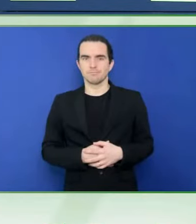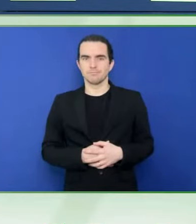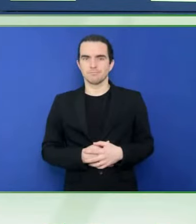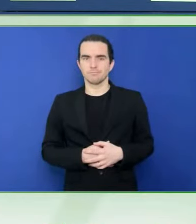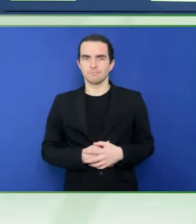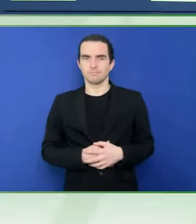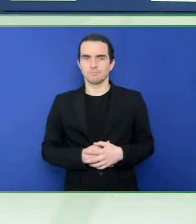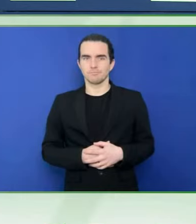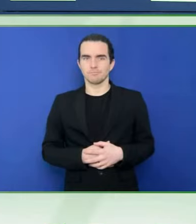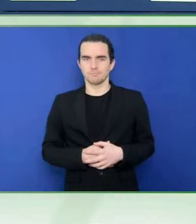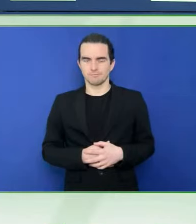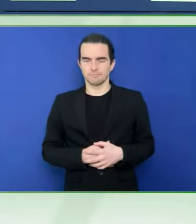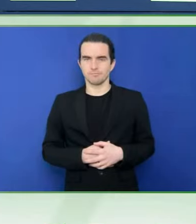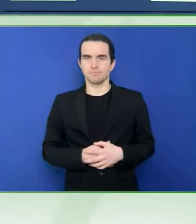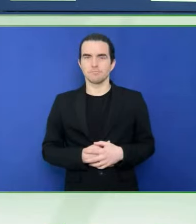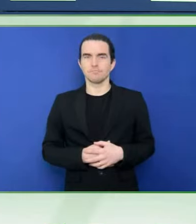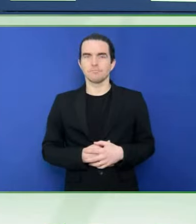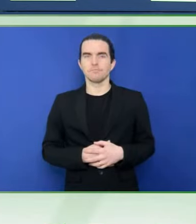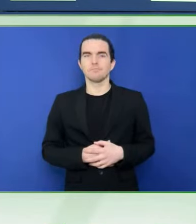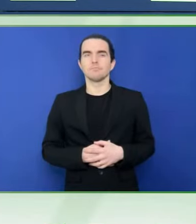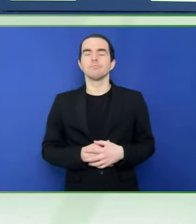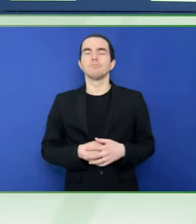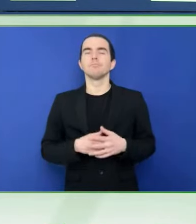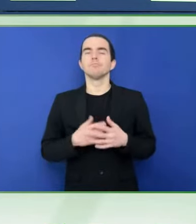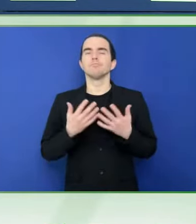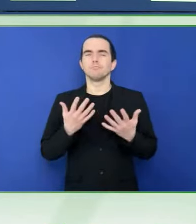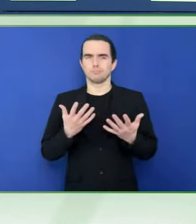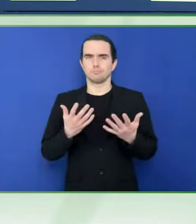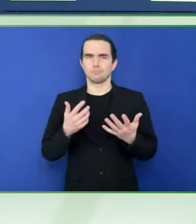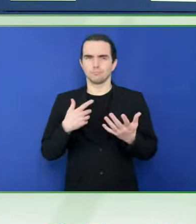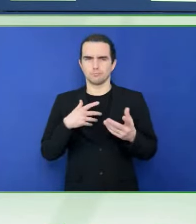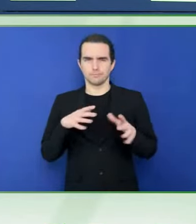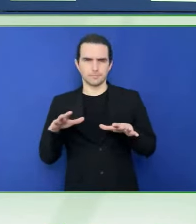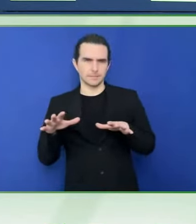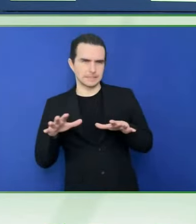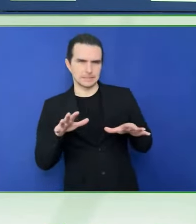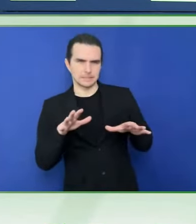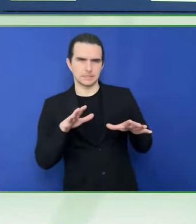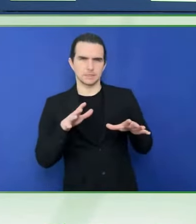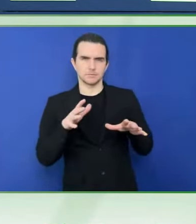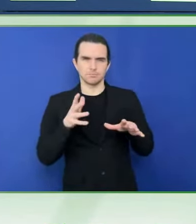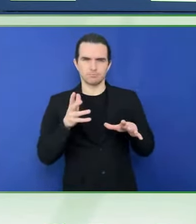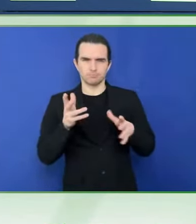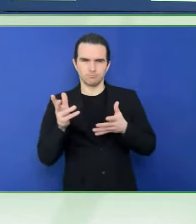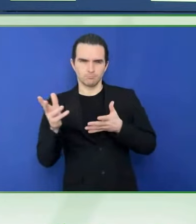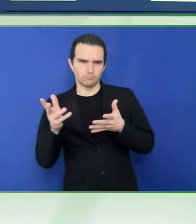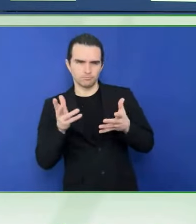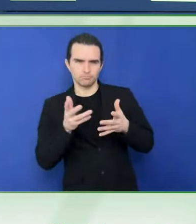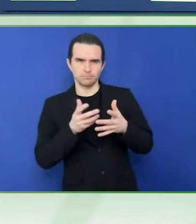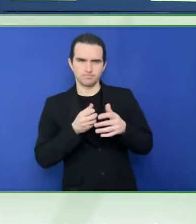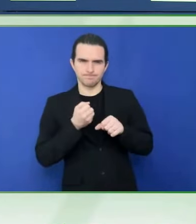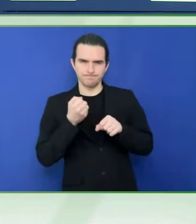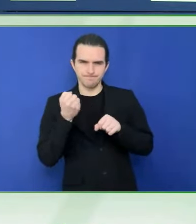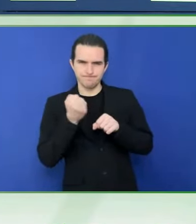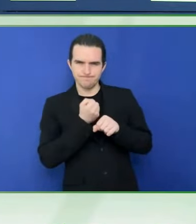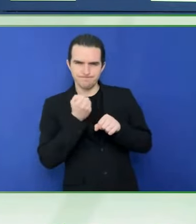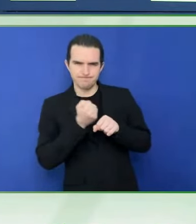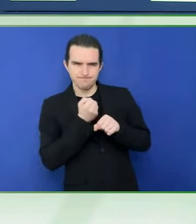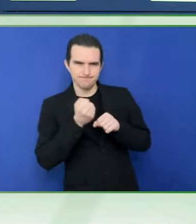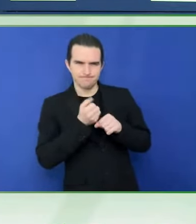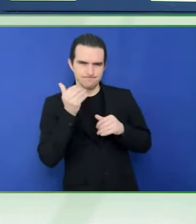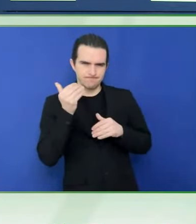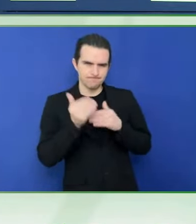Well, in our trains, there is a low floor at the platform level. We have many